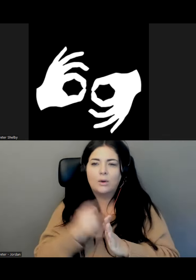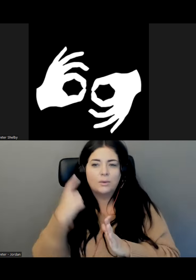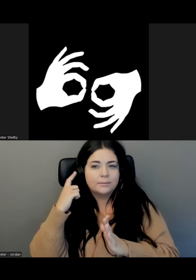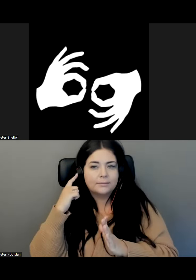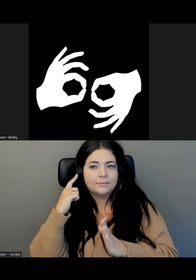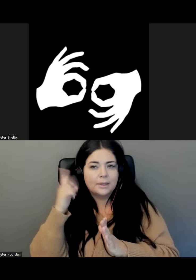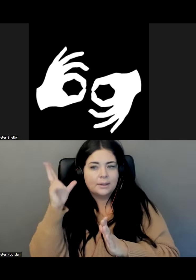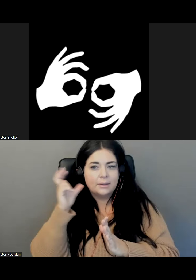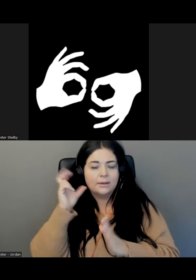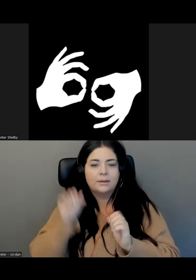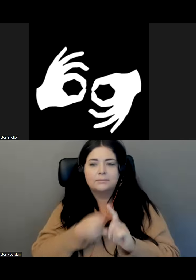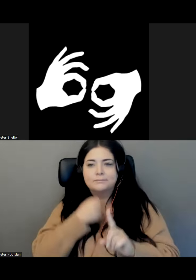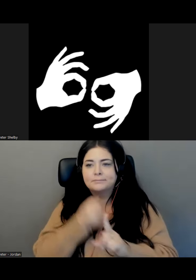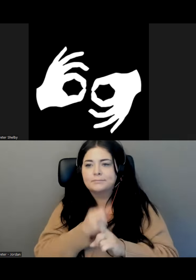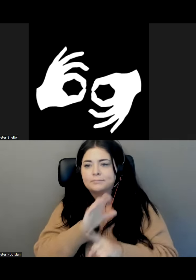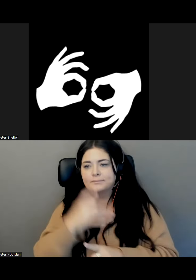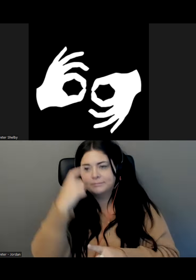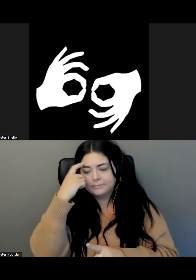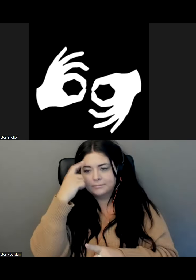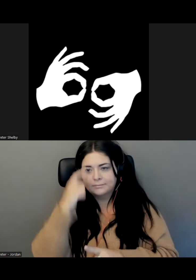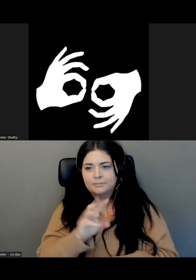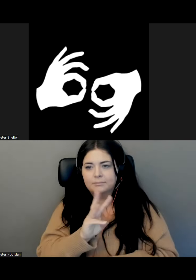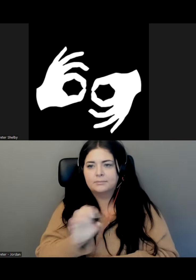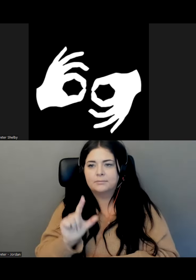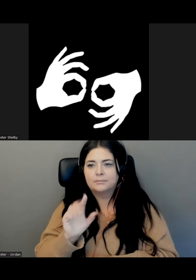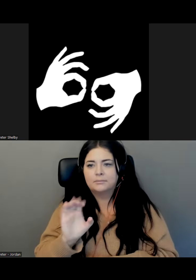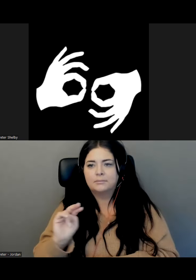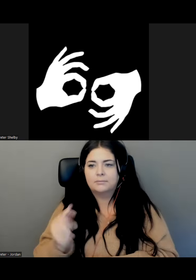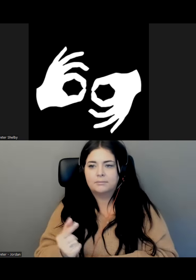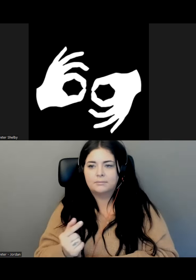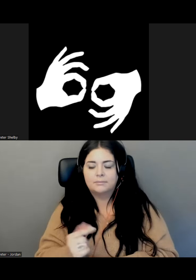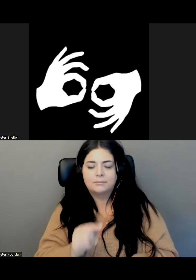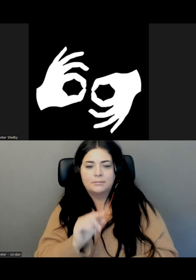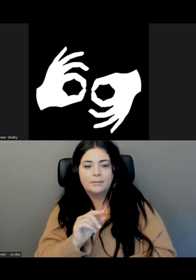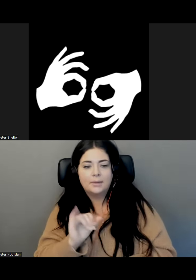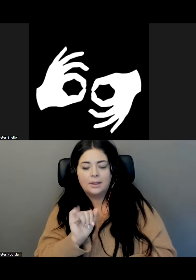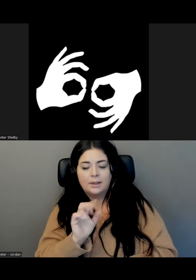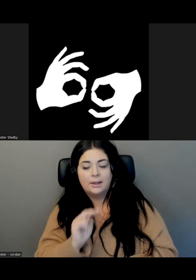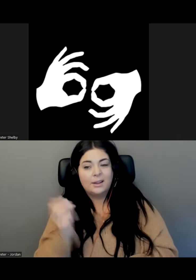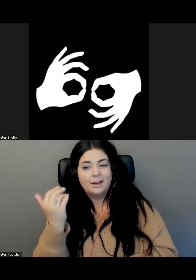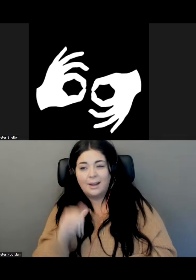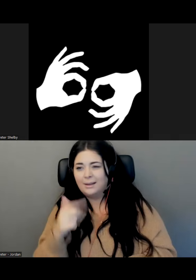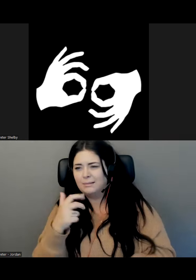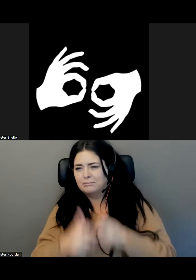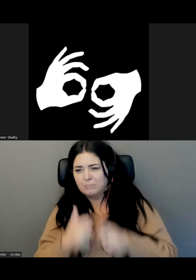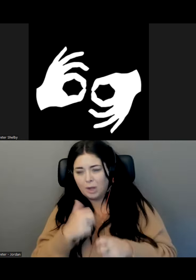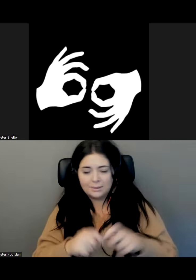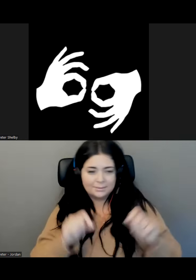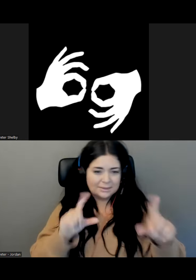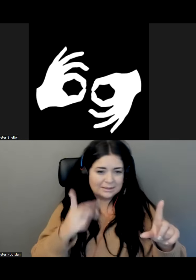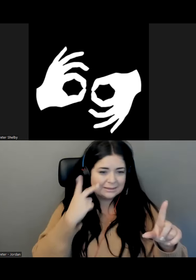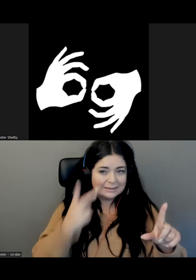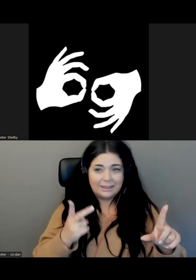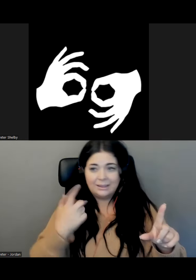overall well-being. Absolutely. And please let us know if there's any issues with the sound quality, our picture, anything like that throughout